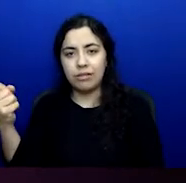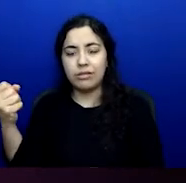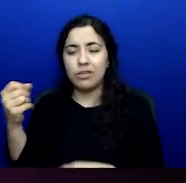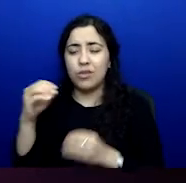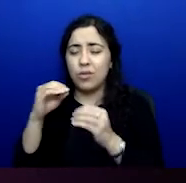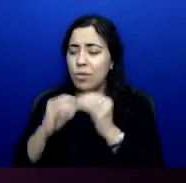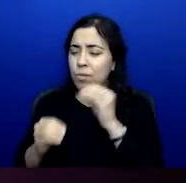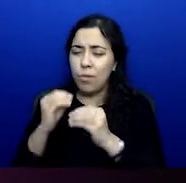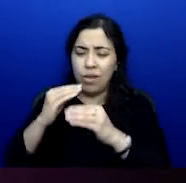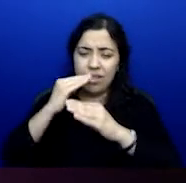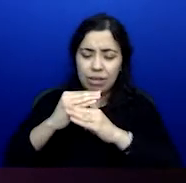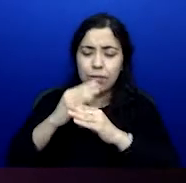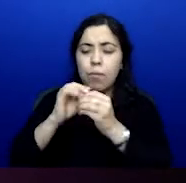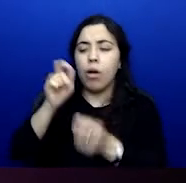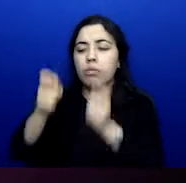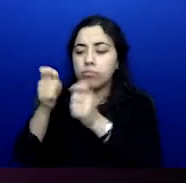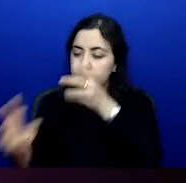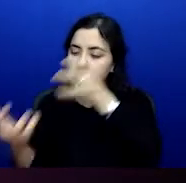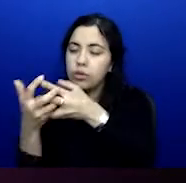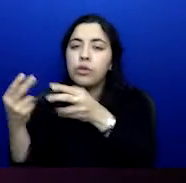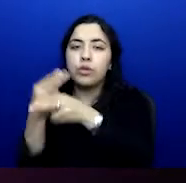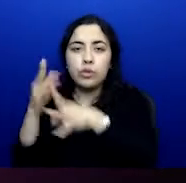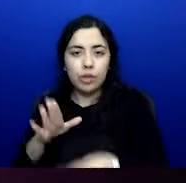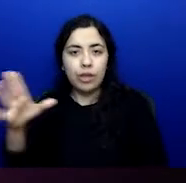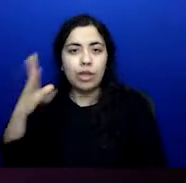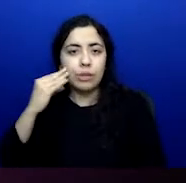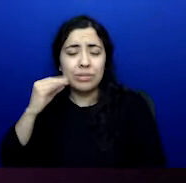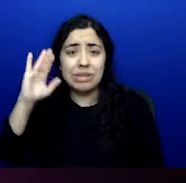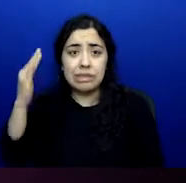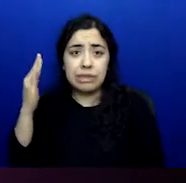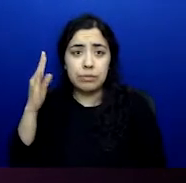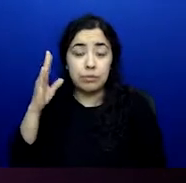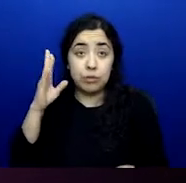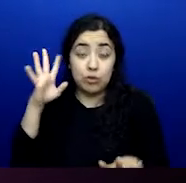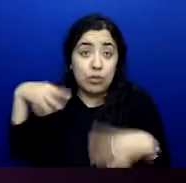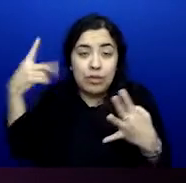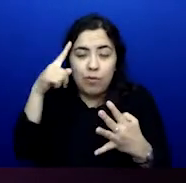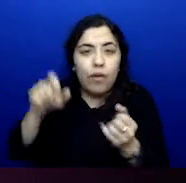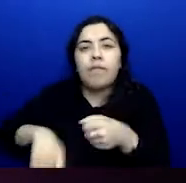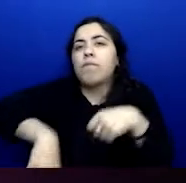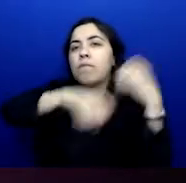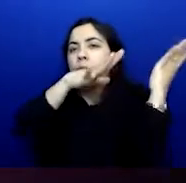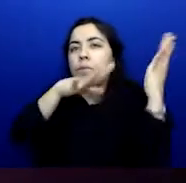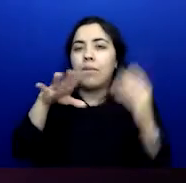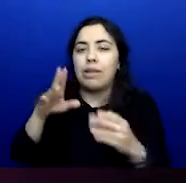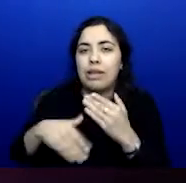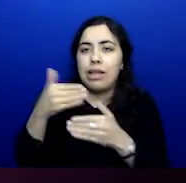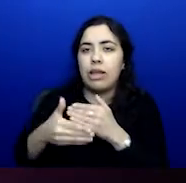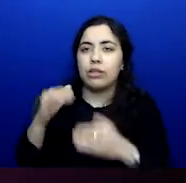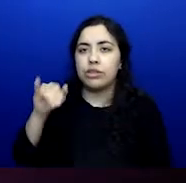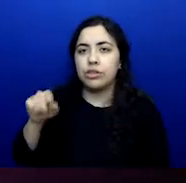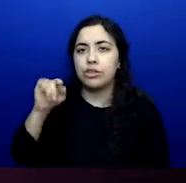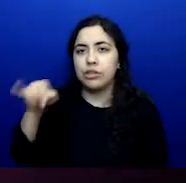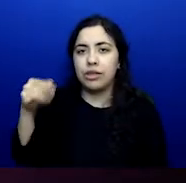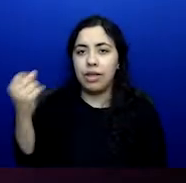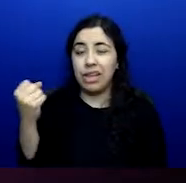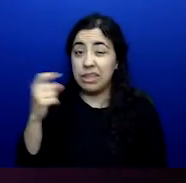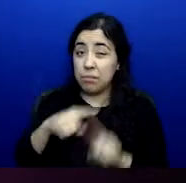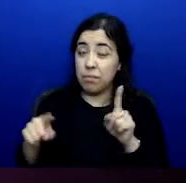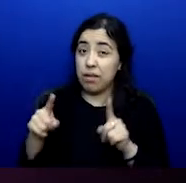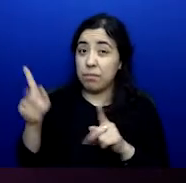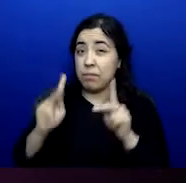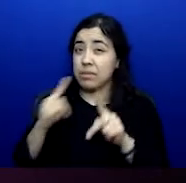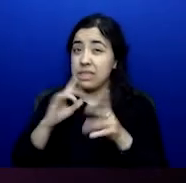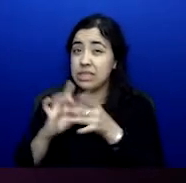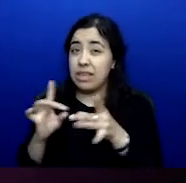experience. In hindsight, it seems crazy to fork Next.js, but don't they say that fortune favors the bold?